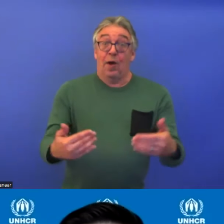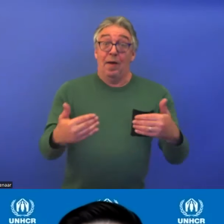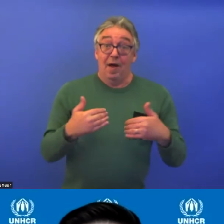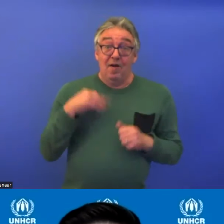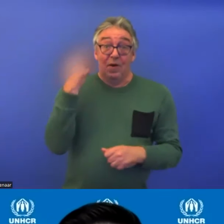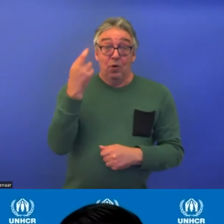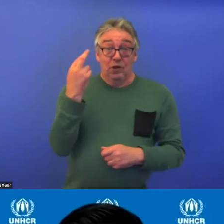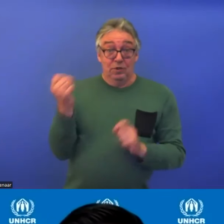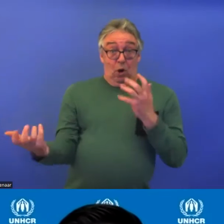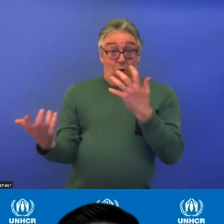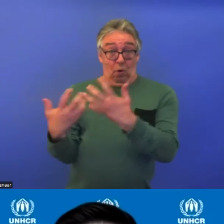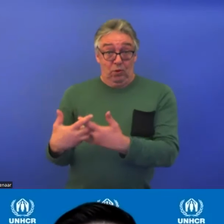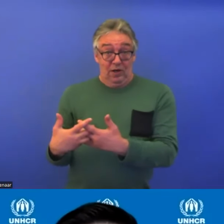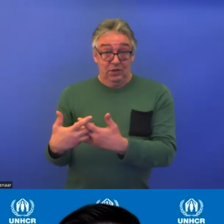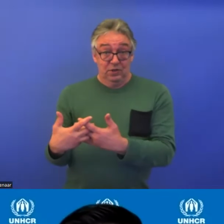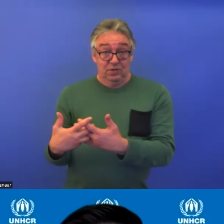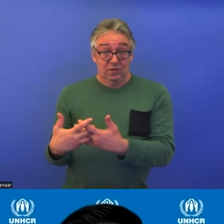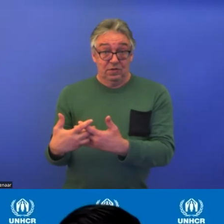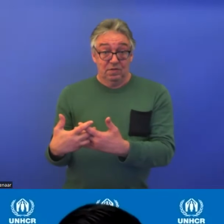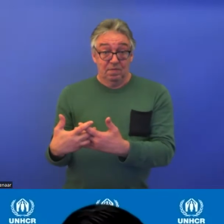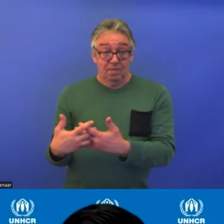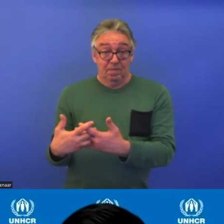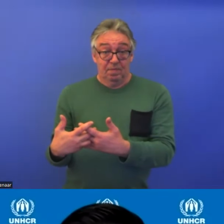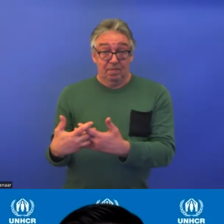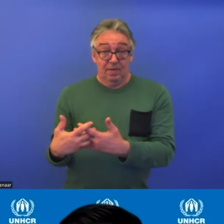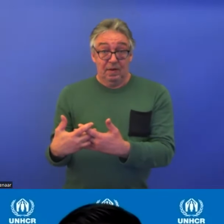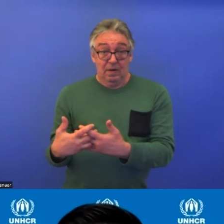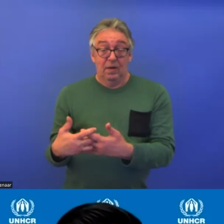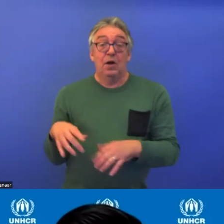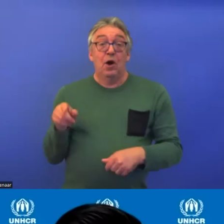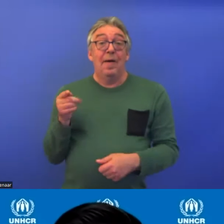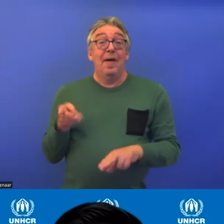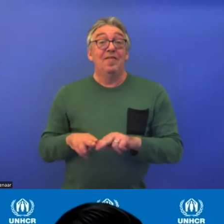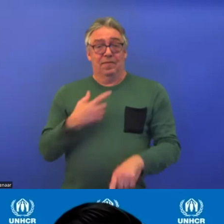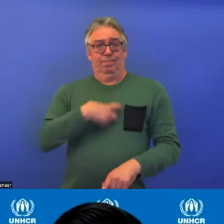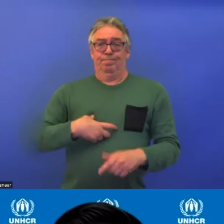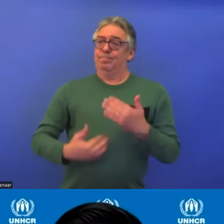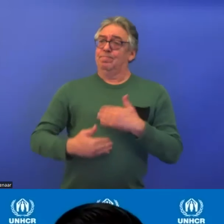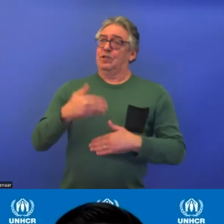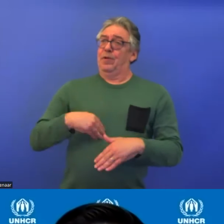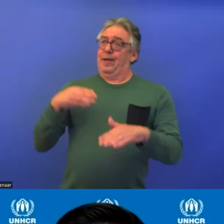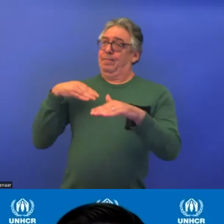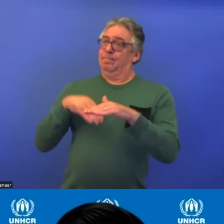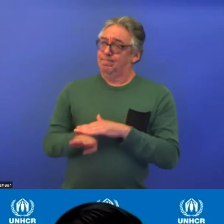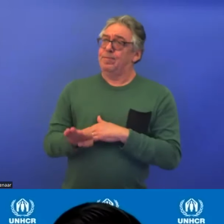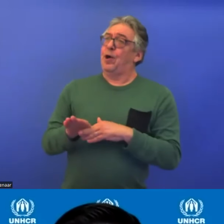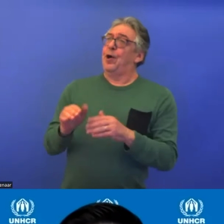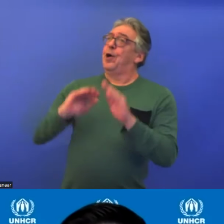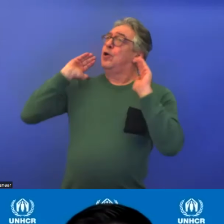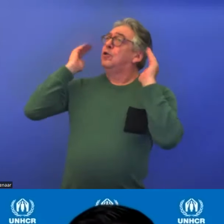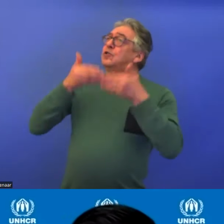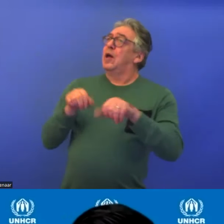non-discrimination? So as a person goes through the asylum system, are there reasonable accommodations to ensure that their case gets processed fairly and